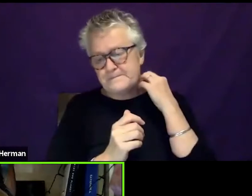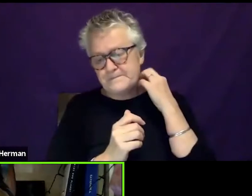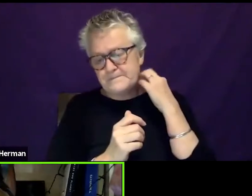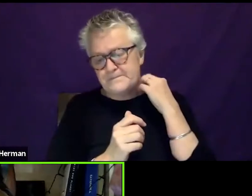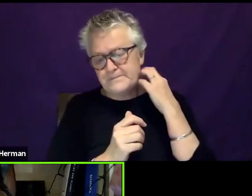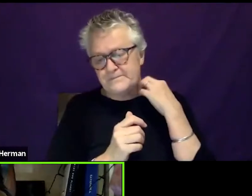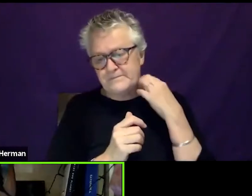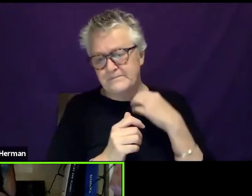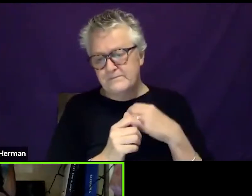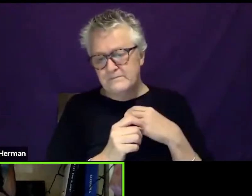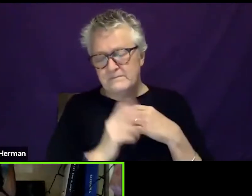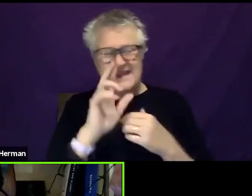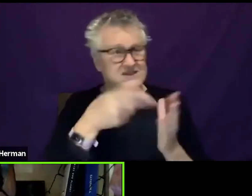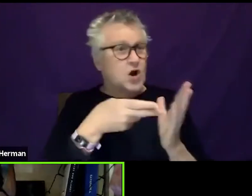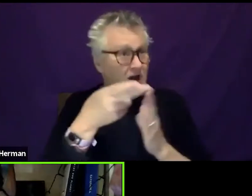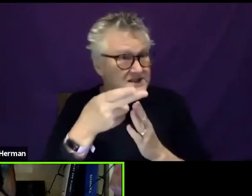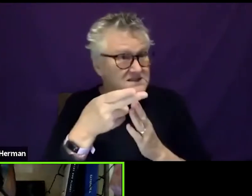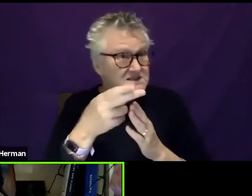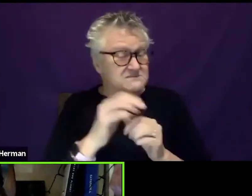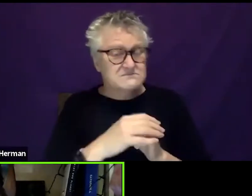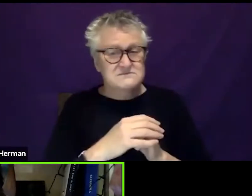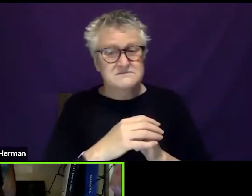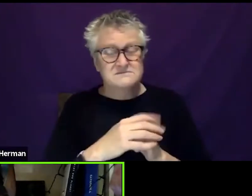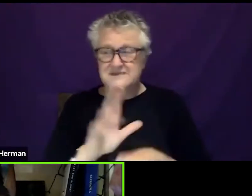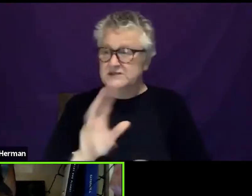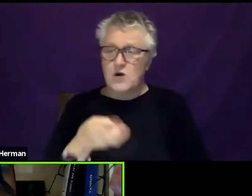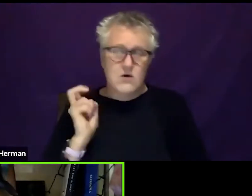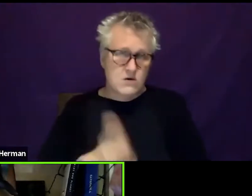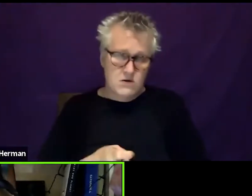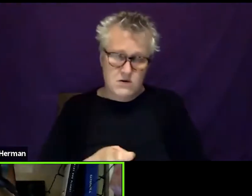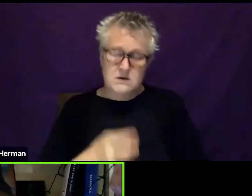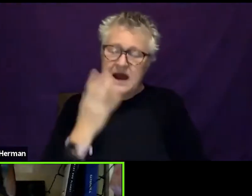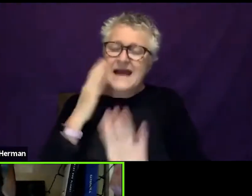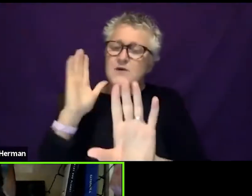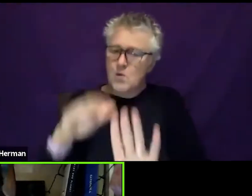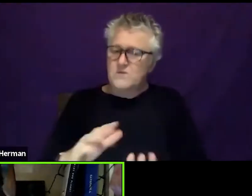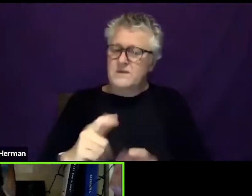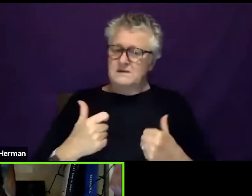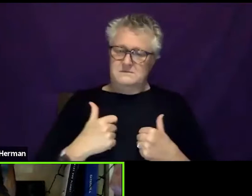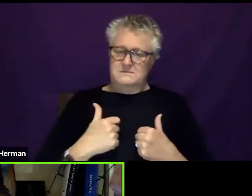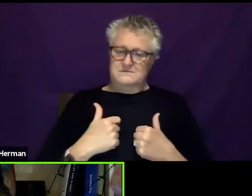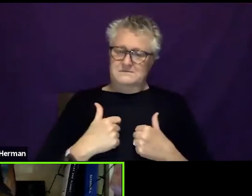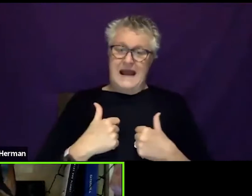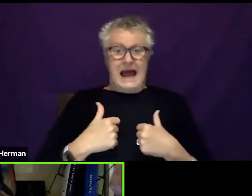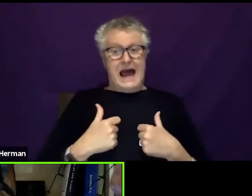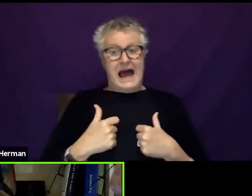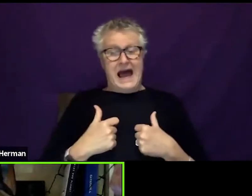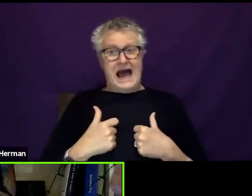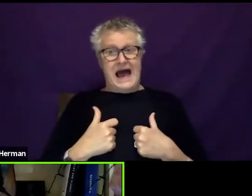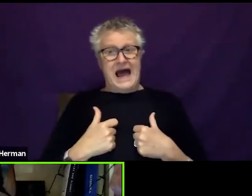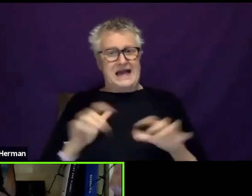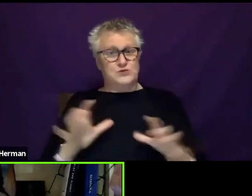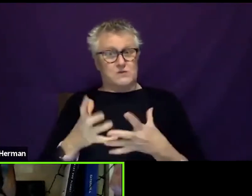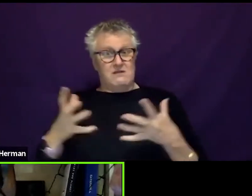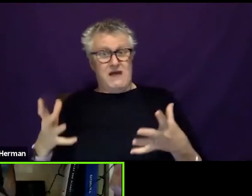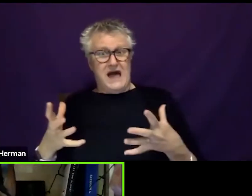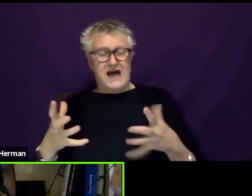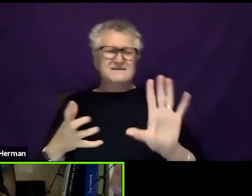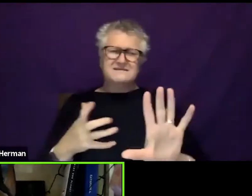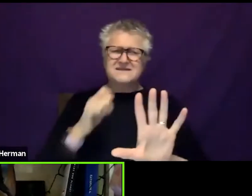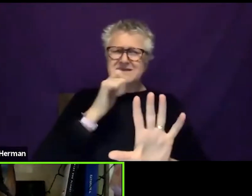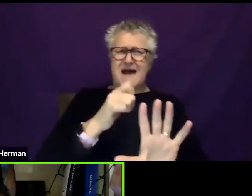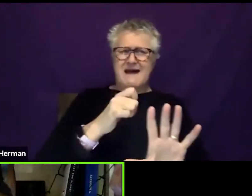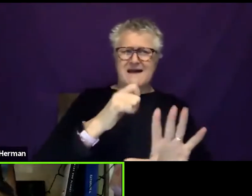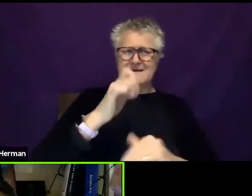that I practice in my activism, but I know that not everyone is comfortable with it. I kind of lay myself bare on Twitter